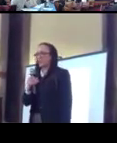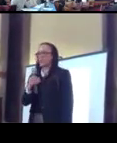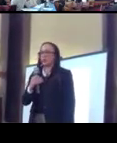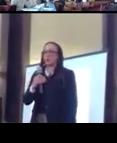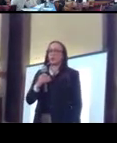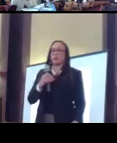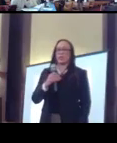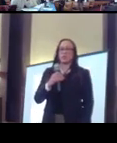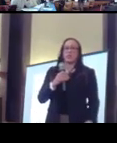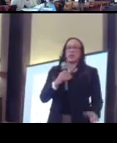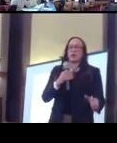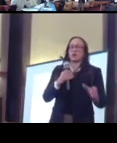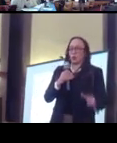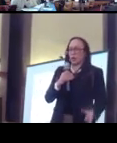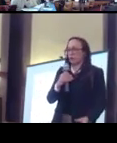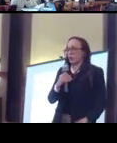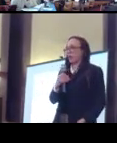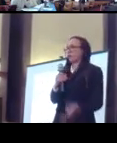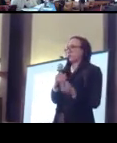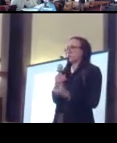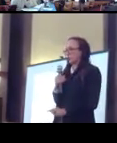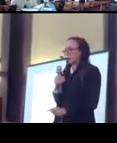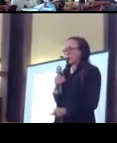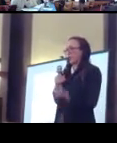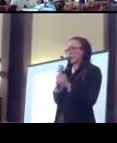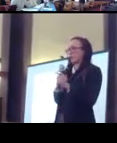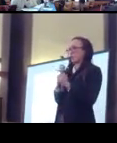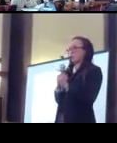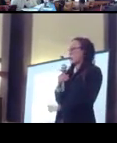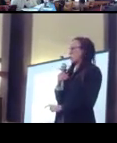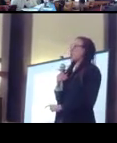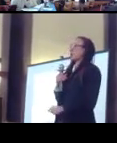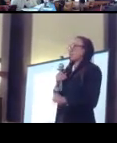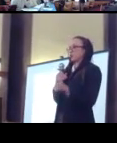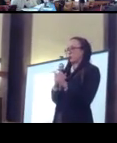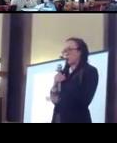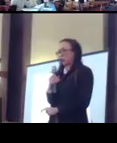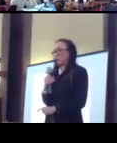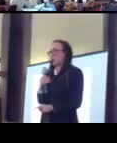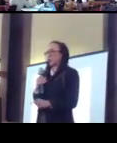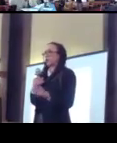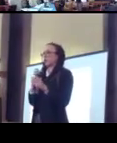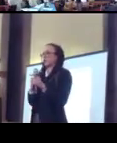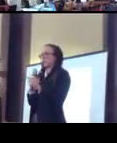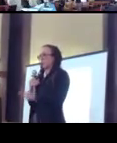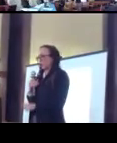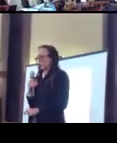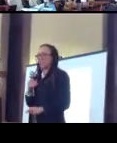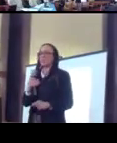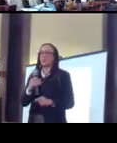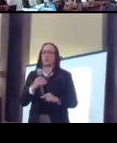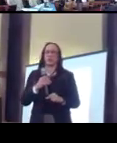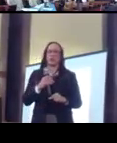What this plan does is it really links the recovery effort to the plan future, to the future of the neighborhood, to